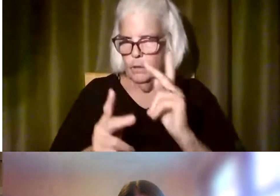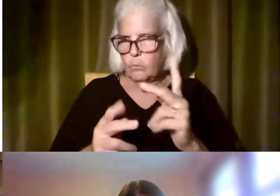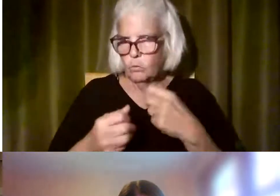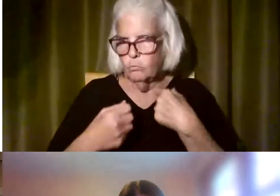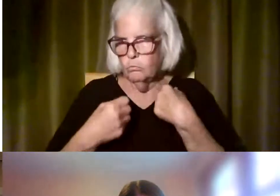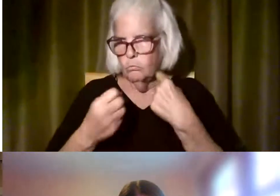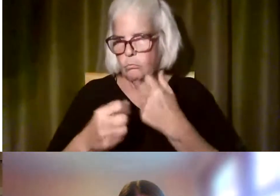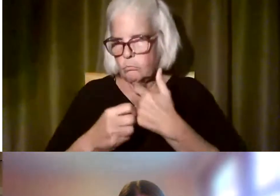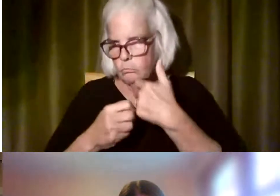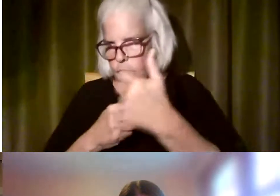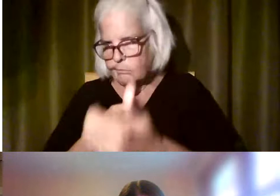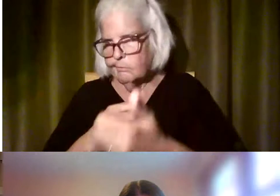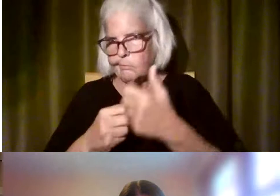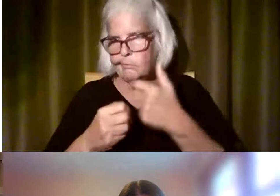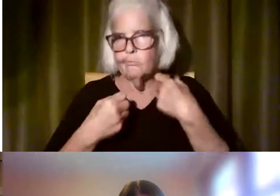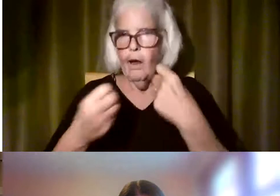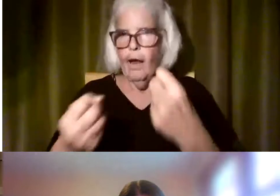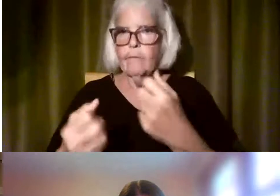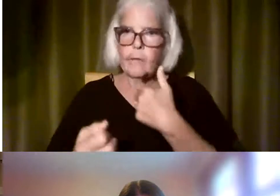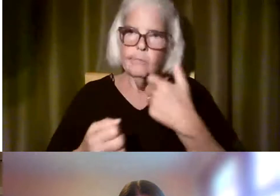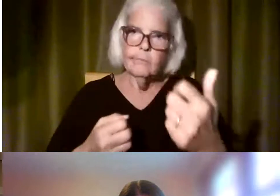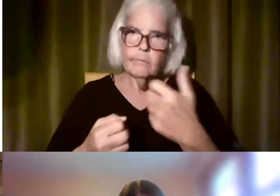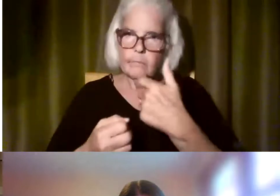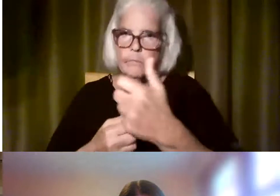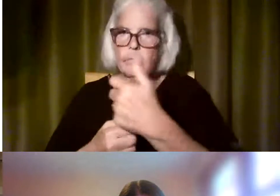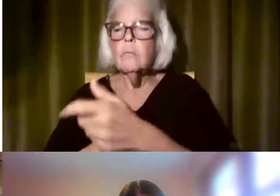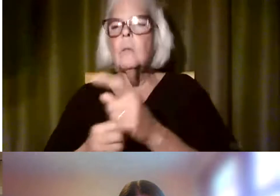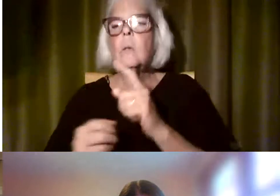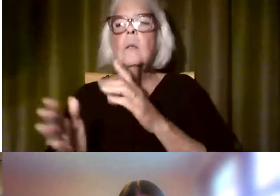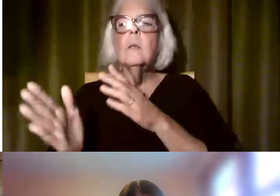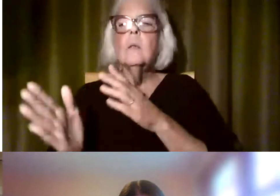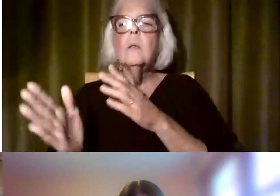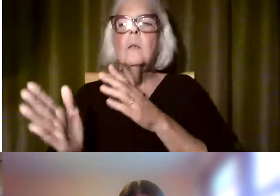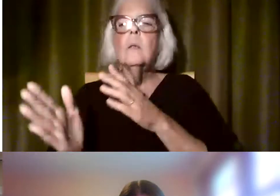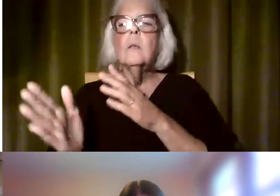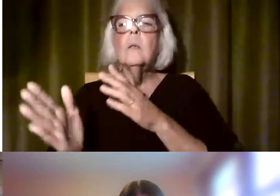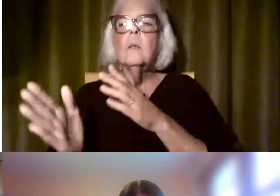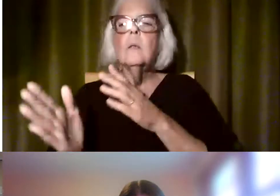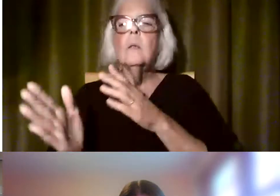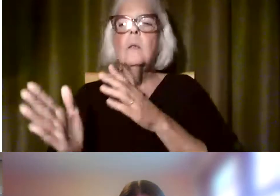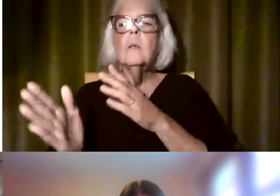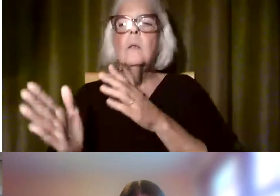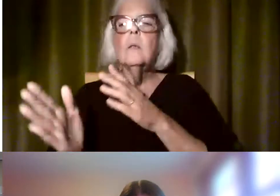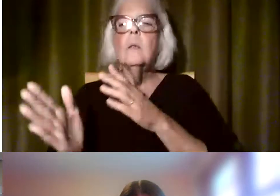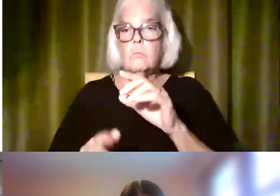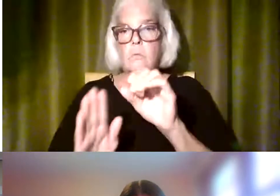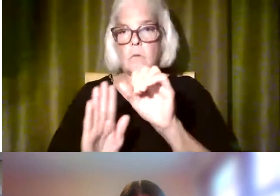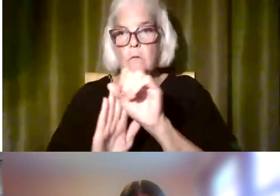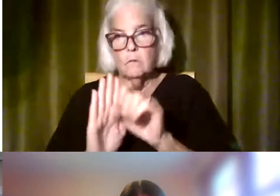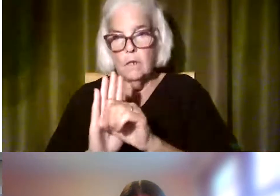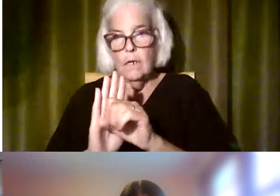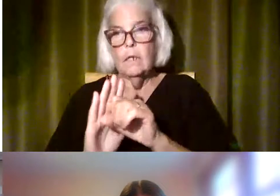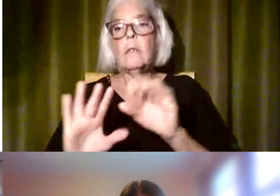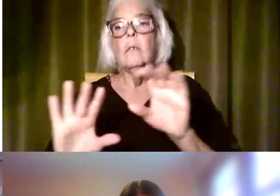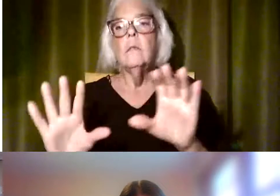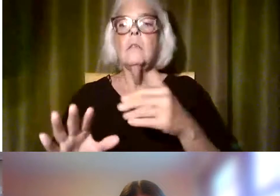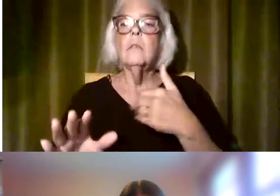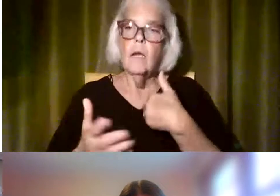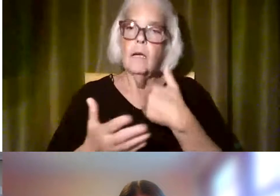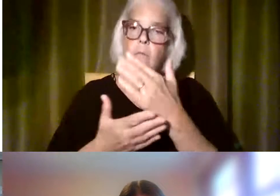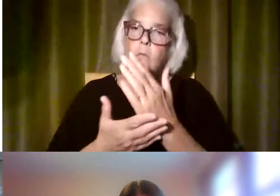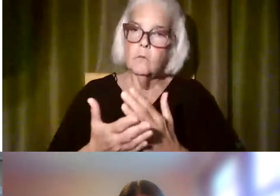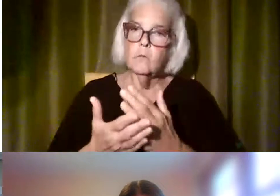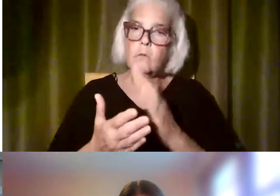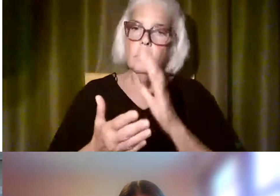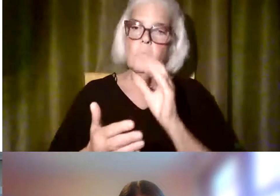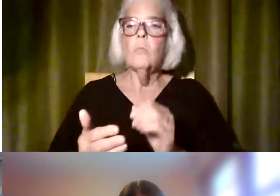and worked with them to get equipment, Cepheid machines, which can provide rapid turnaround times for PCR. So